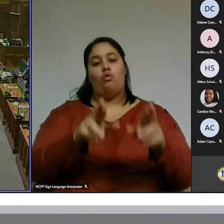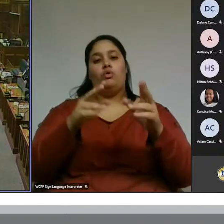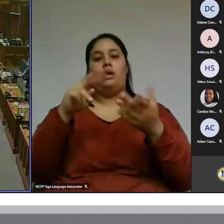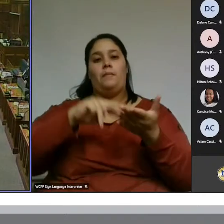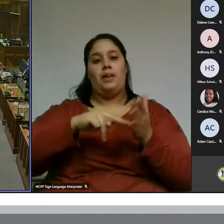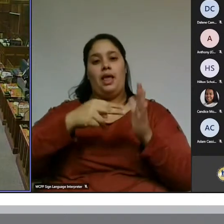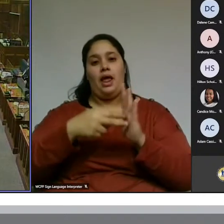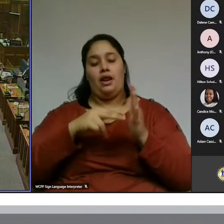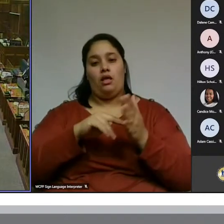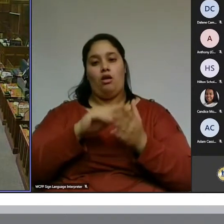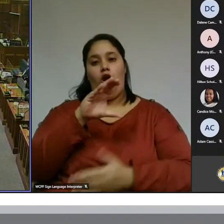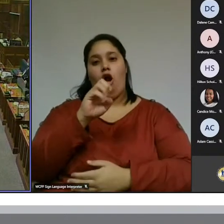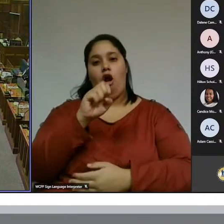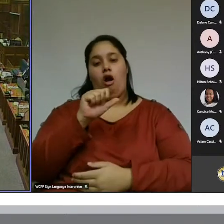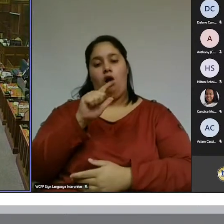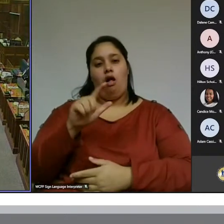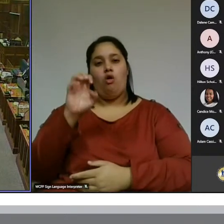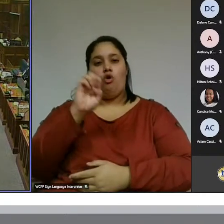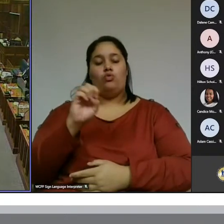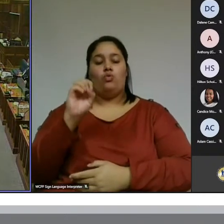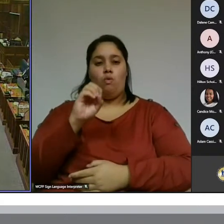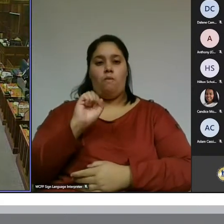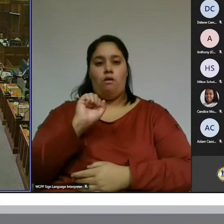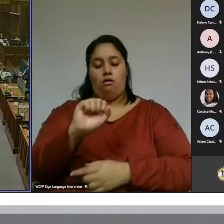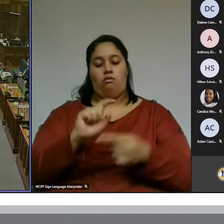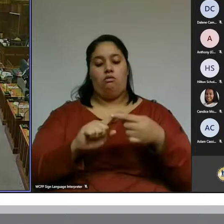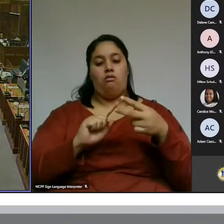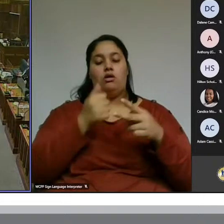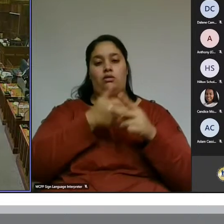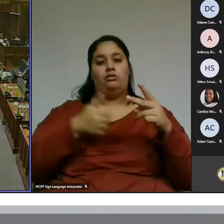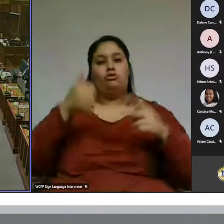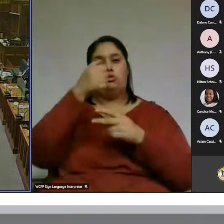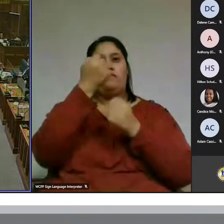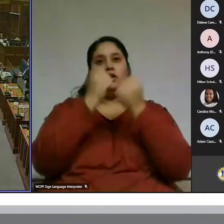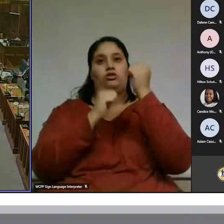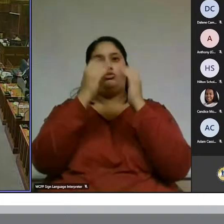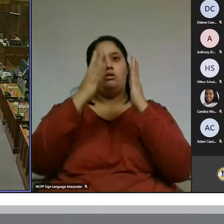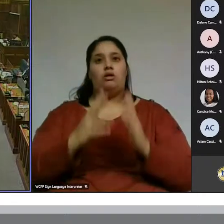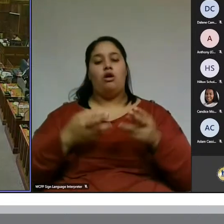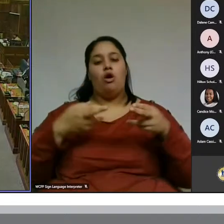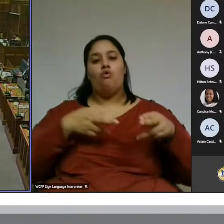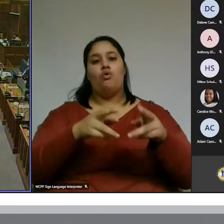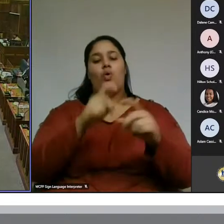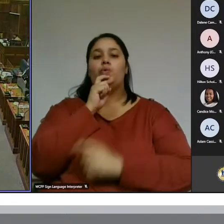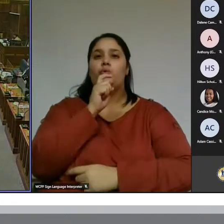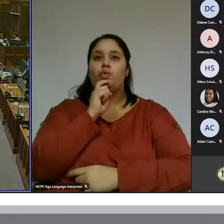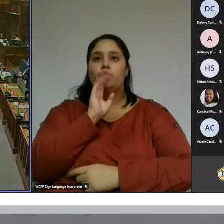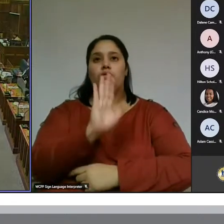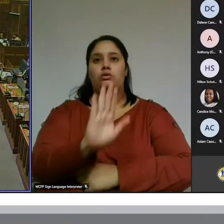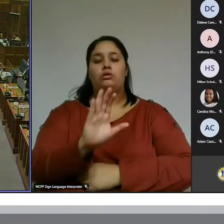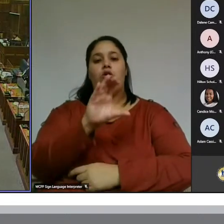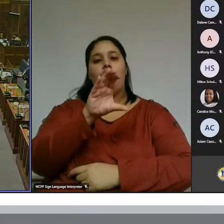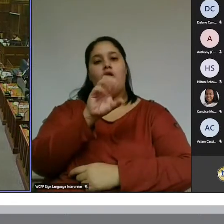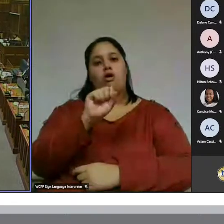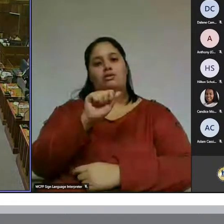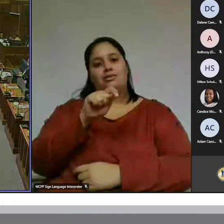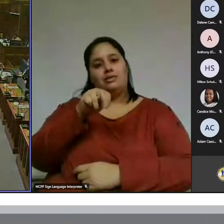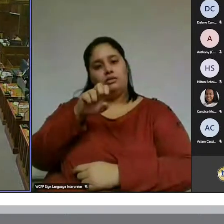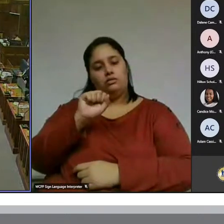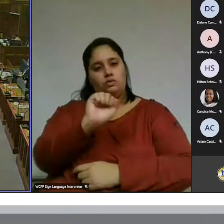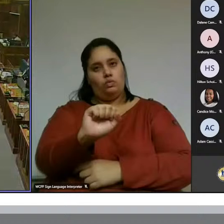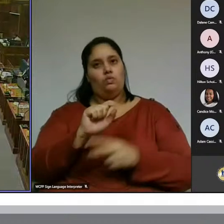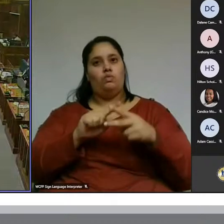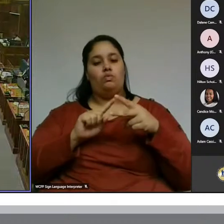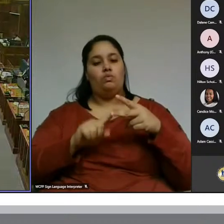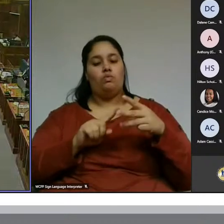Carl October, and we have the Chief Engineer Road Use, Mr. Carstens,